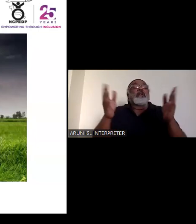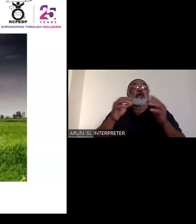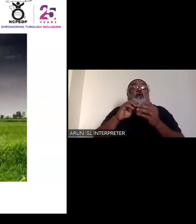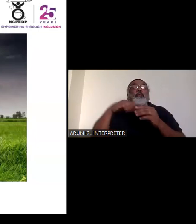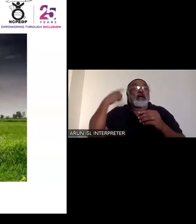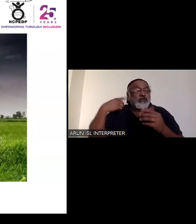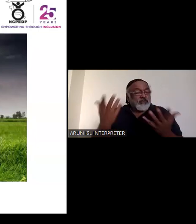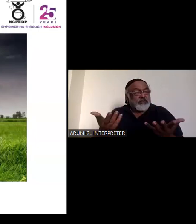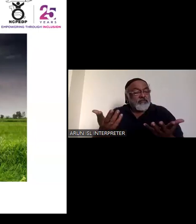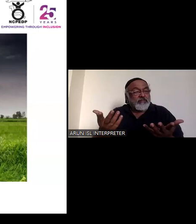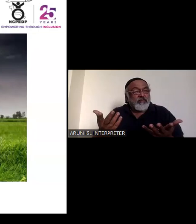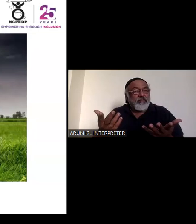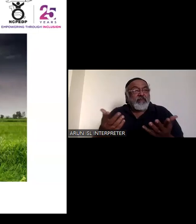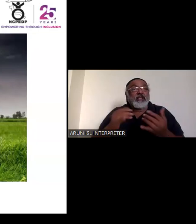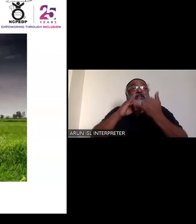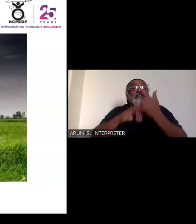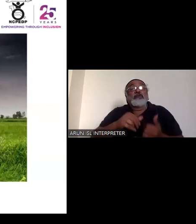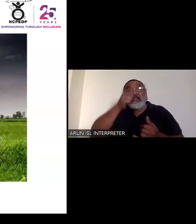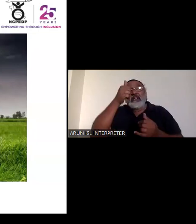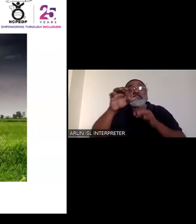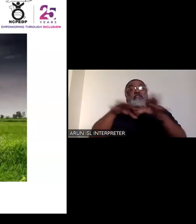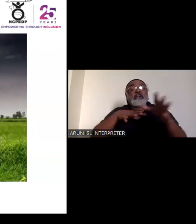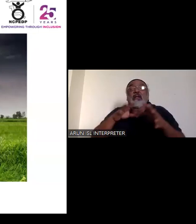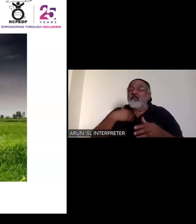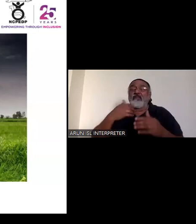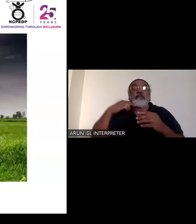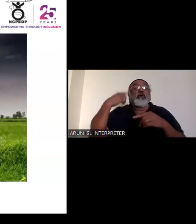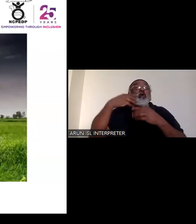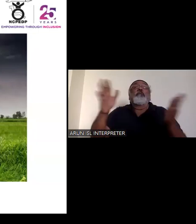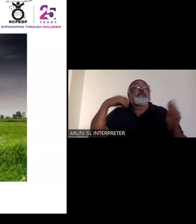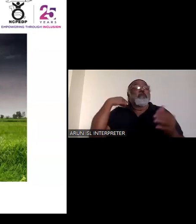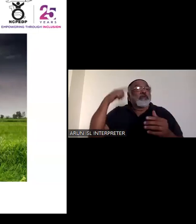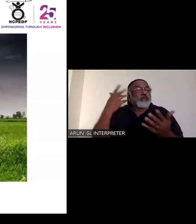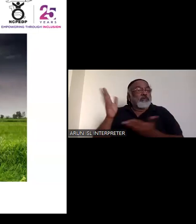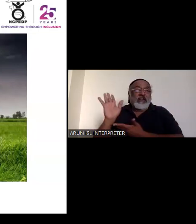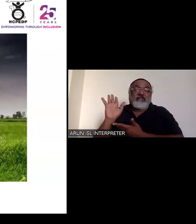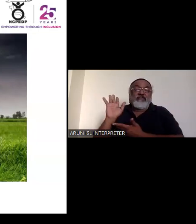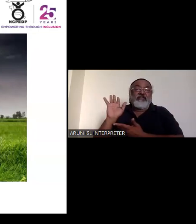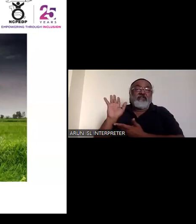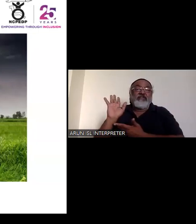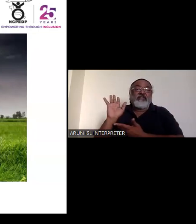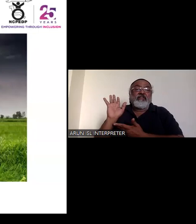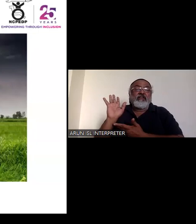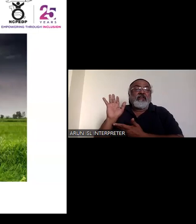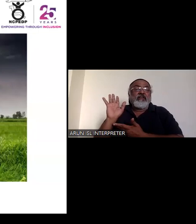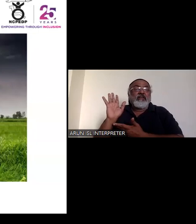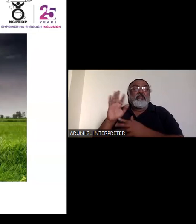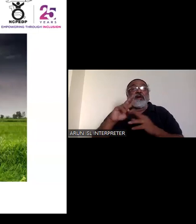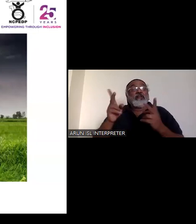locality when compared to South Indian cities. That doesn't mean that either of the two